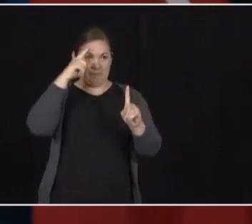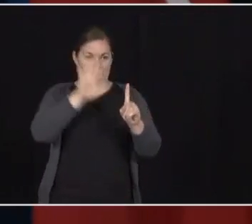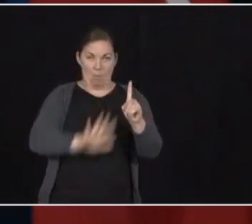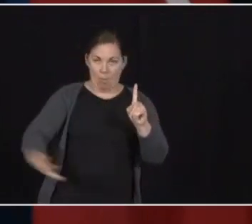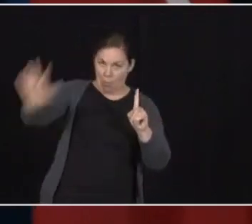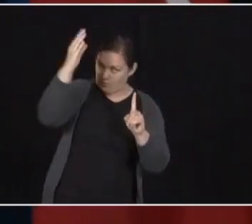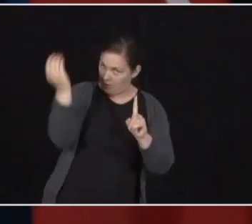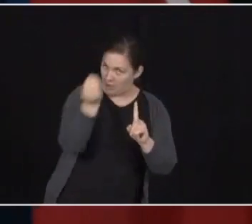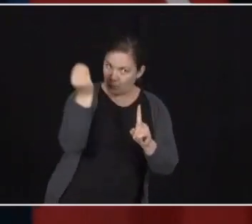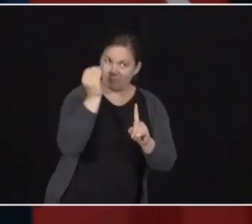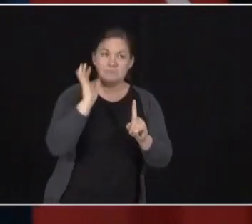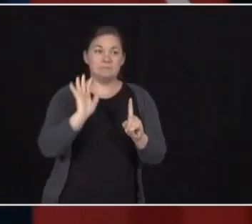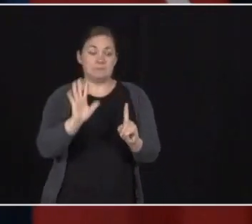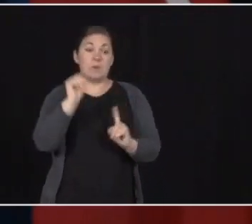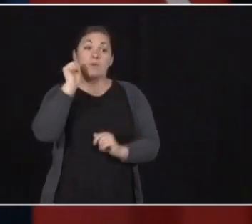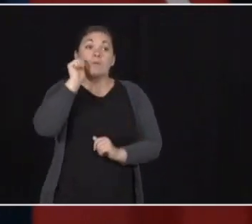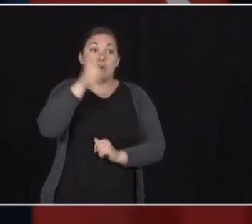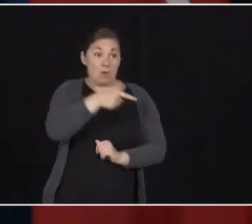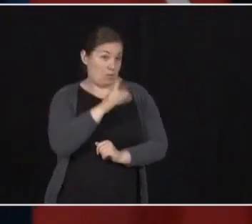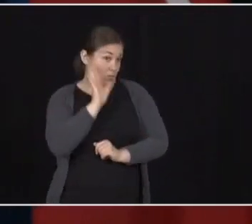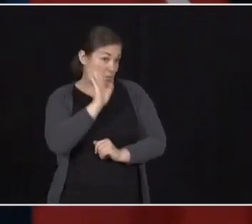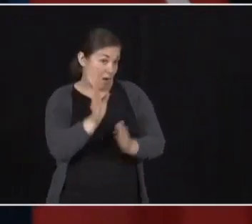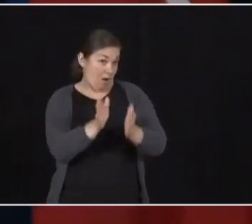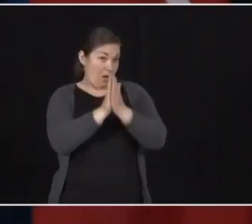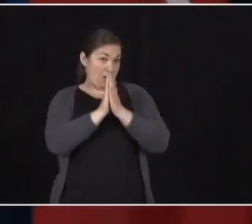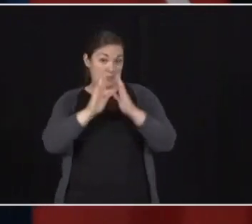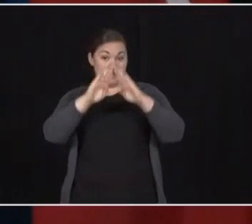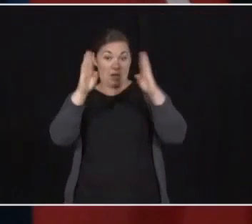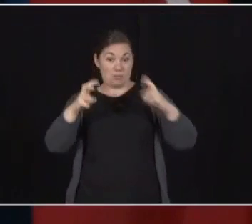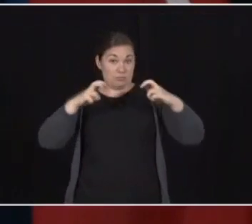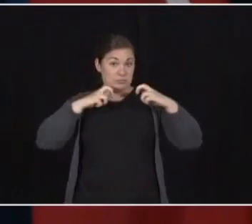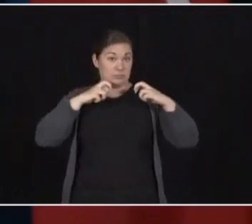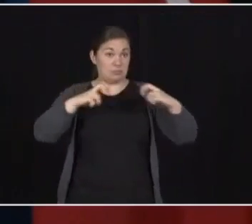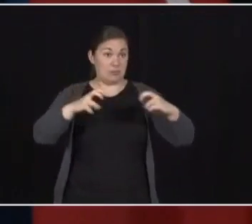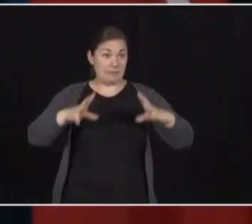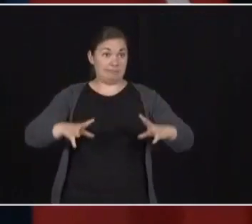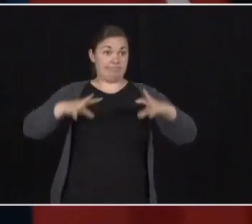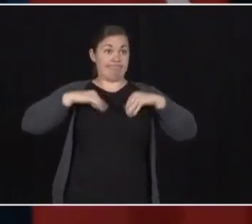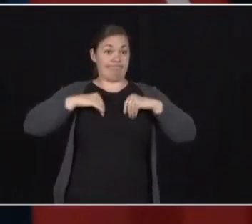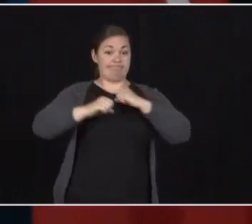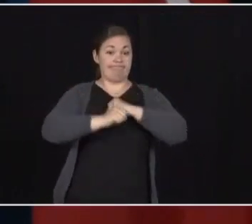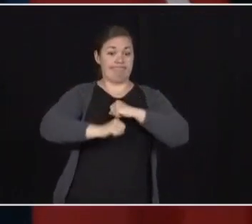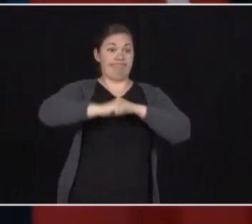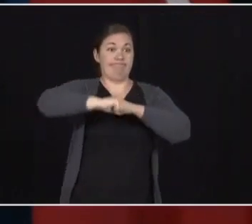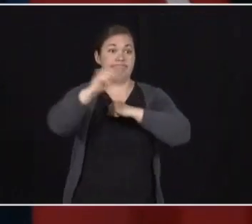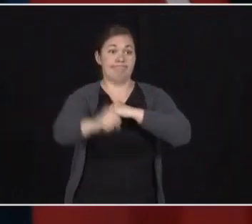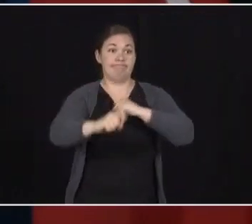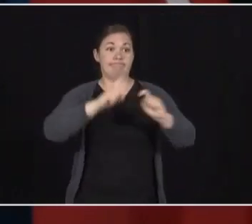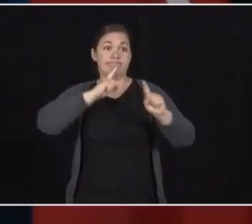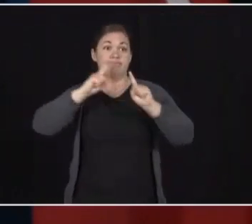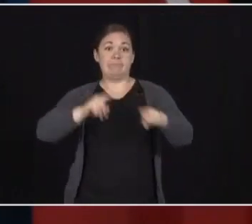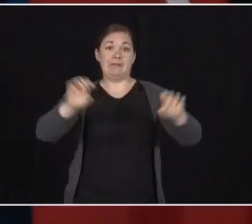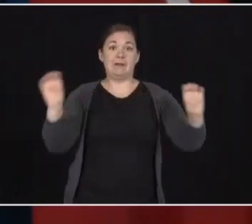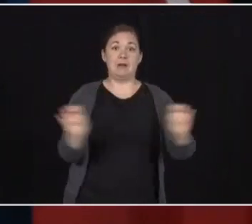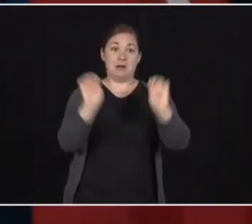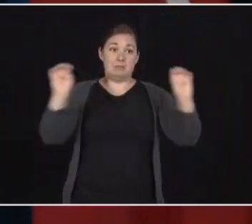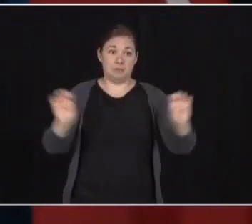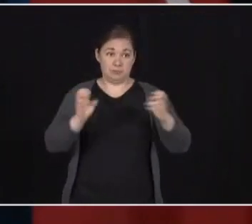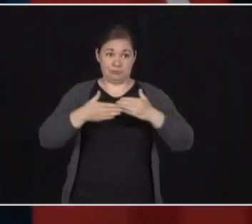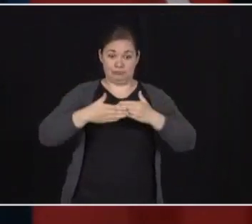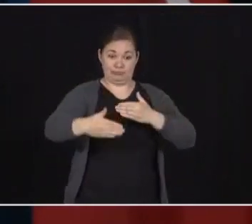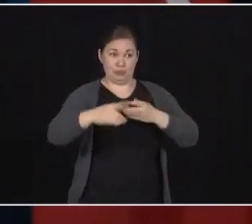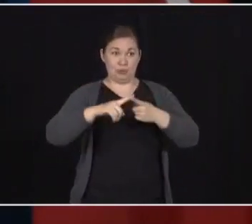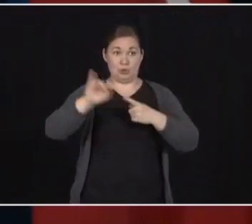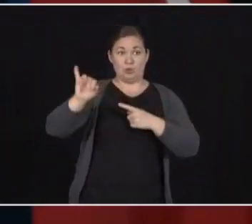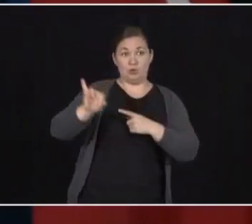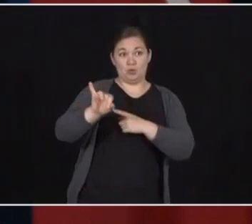going to ask the legislature to vote to extend the state of emergency for another 28 days. I just want to know what's